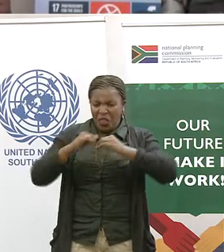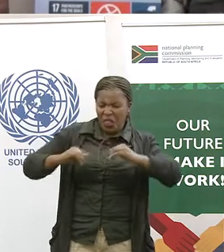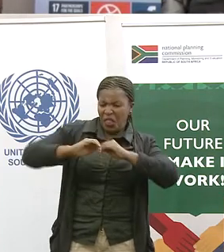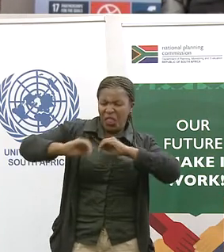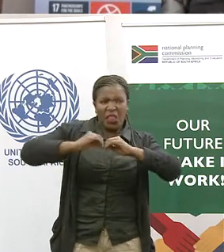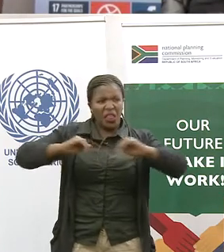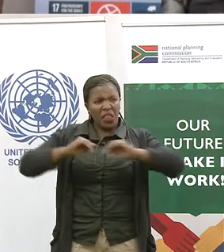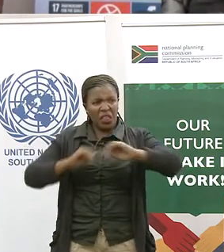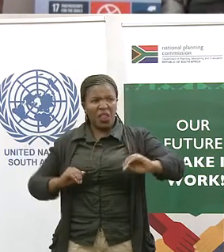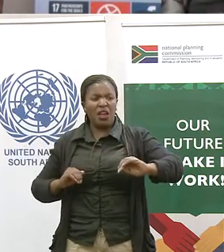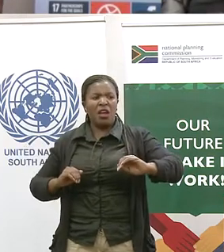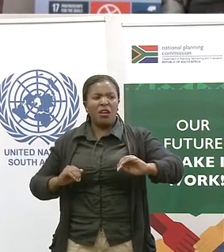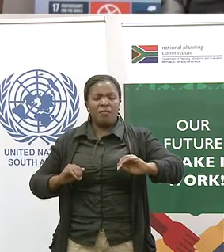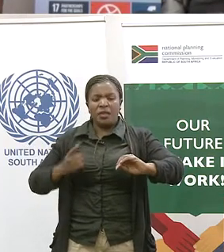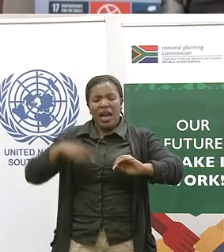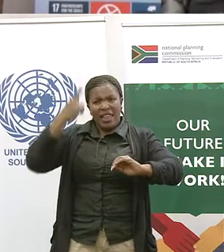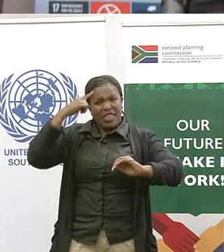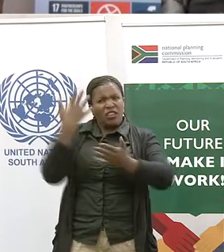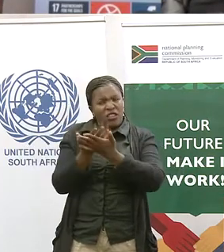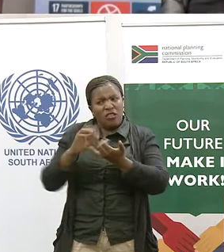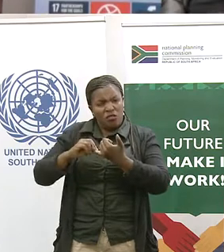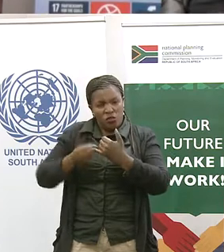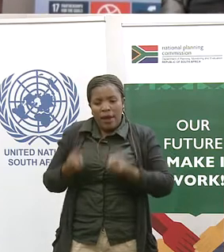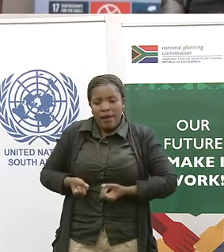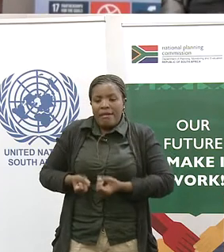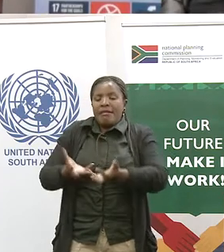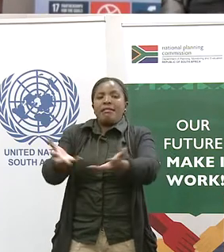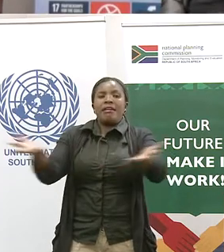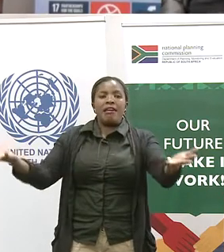the power of leveraging disability and